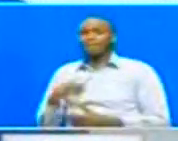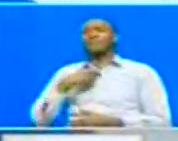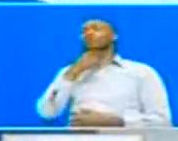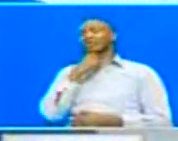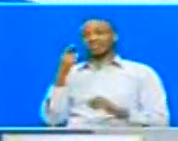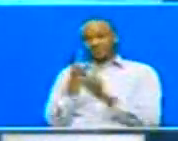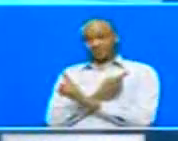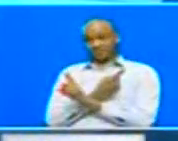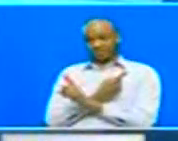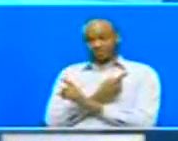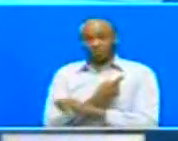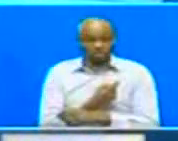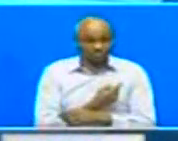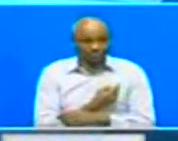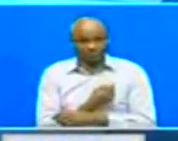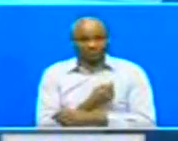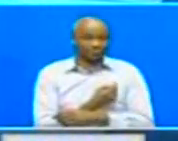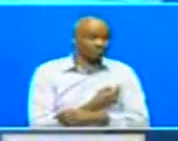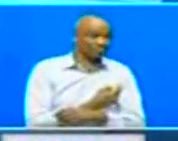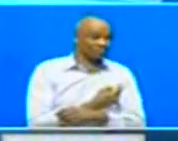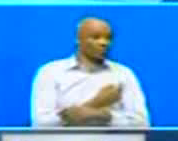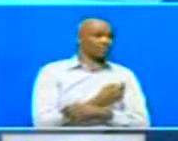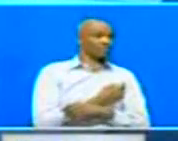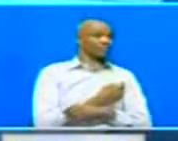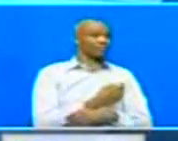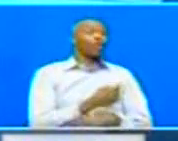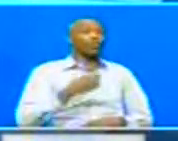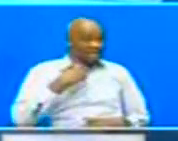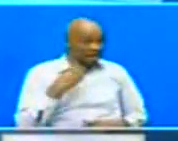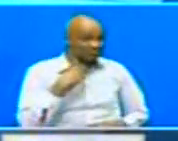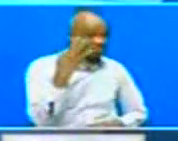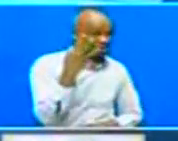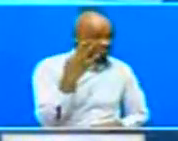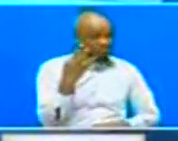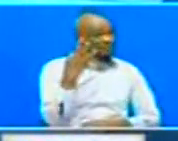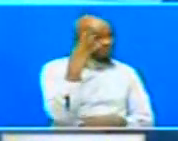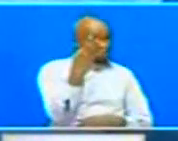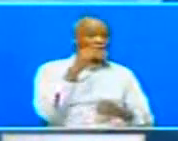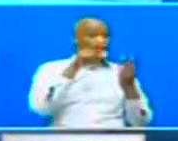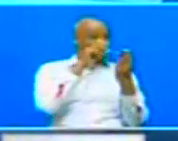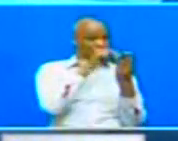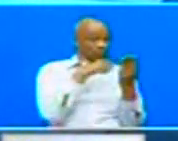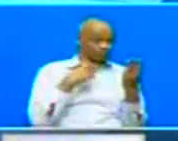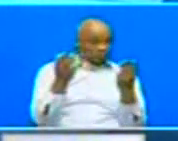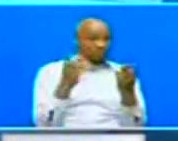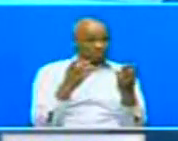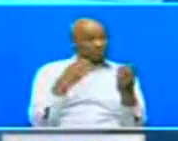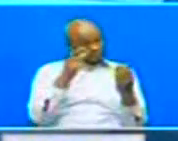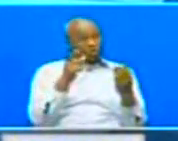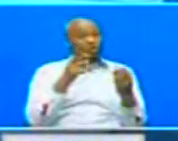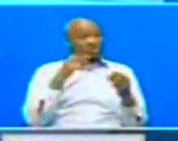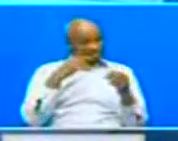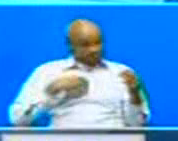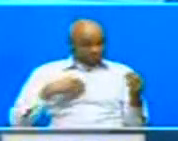perspective. We have three options here under what I refer to as durable solutions to the refugee, to our refugee